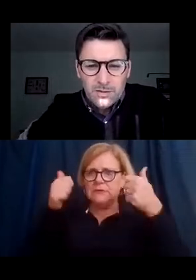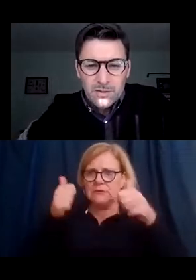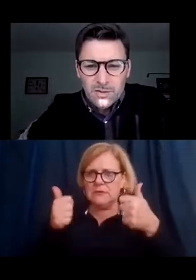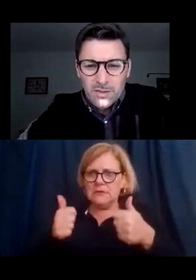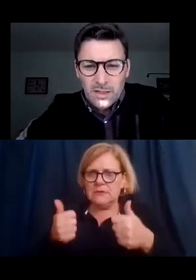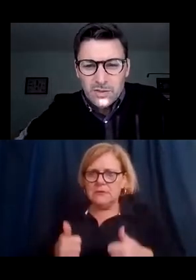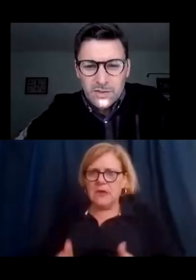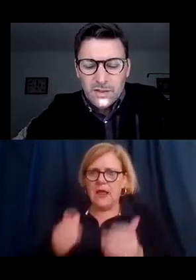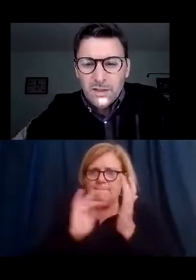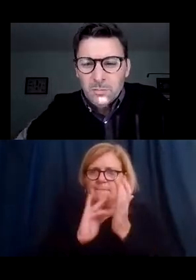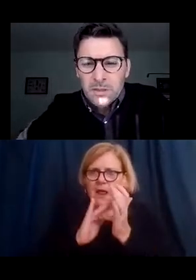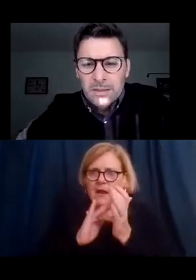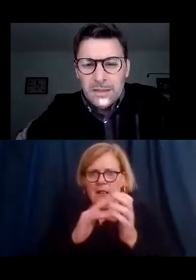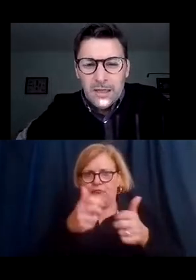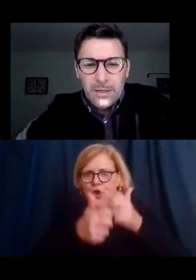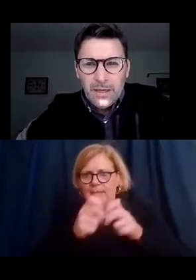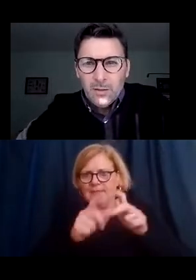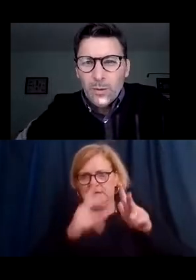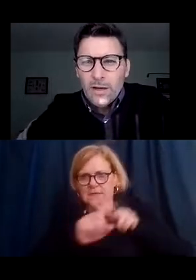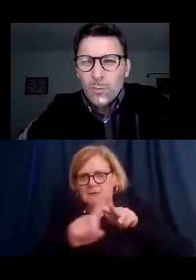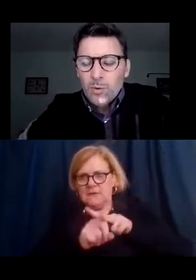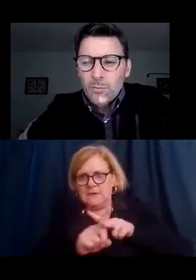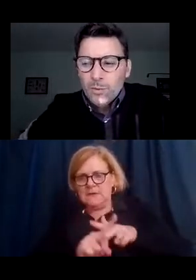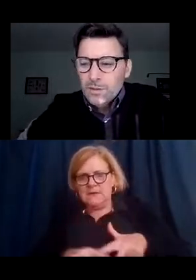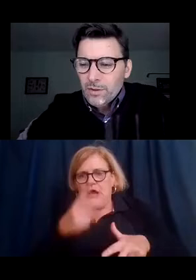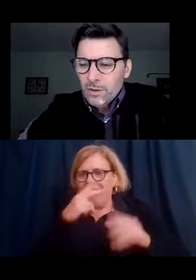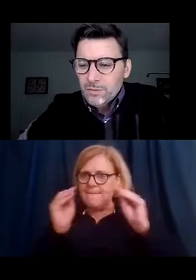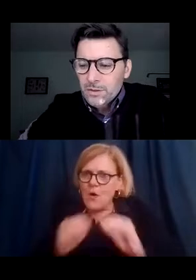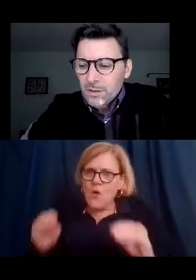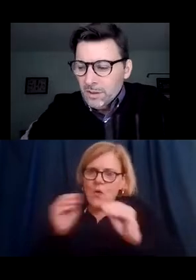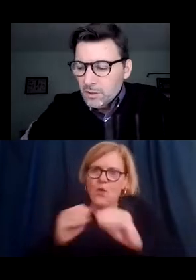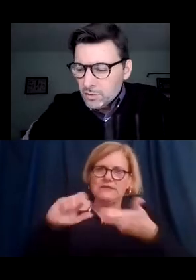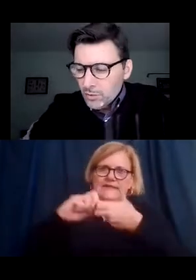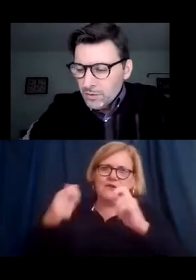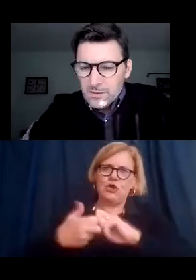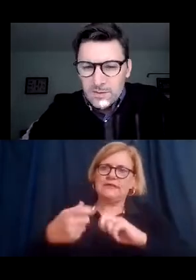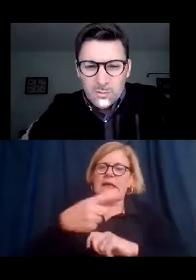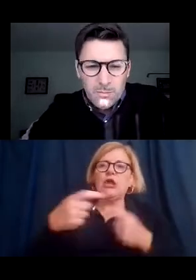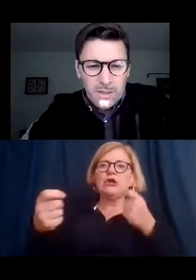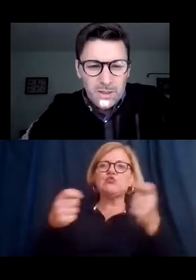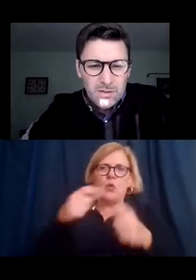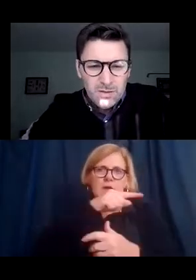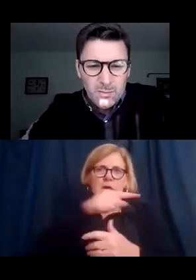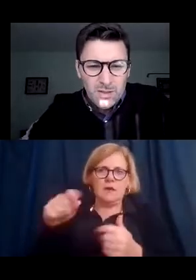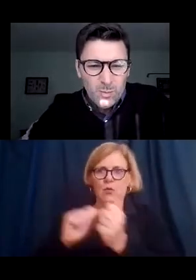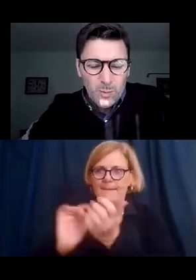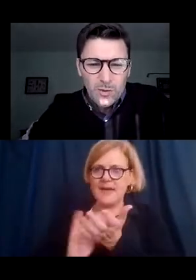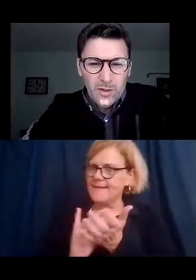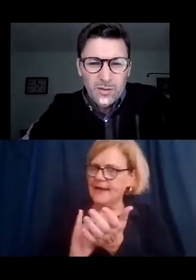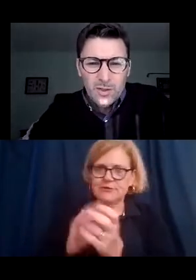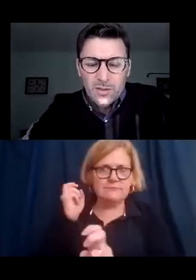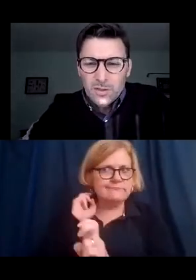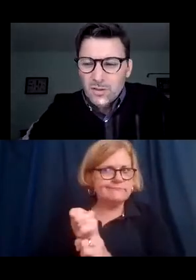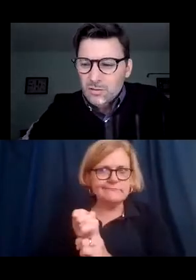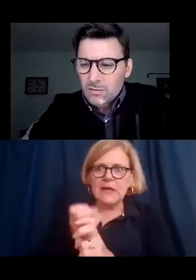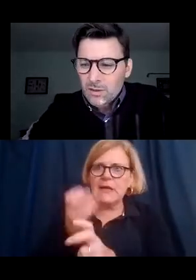medical conditions that I just named. And we have more and more difficulty controlling these things with medications because we really